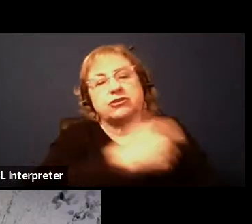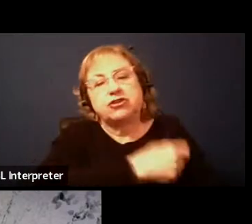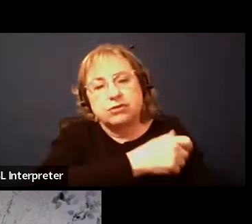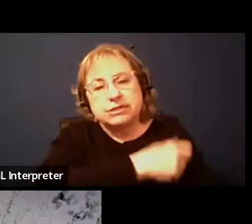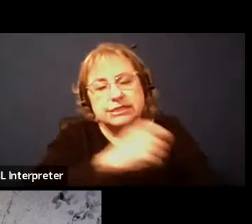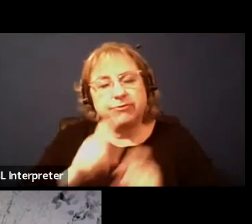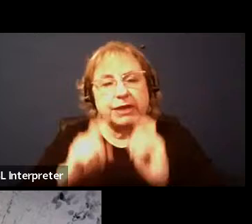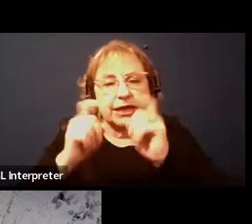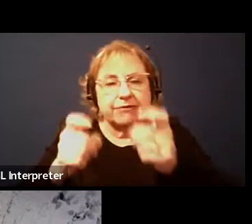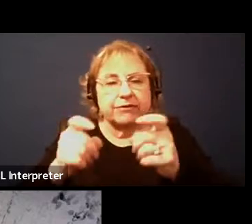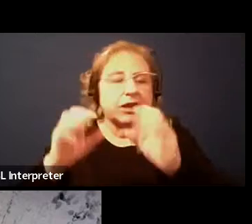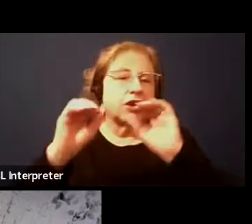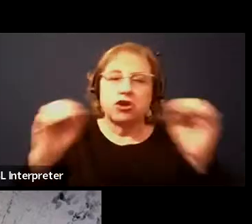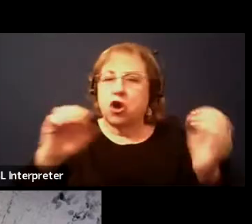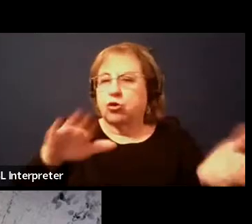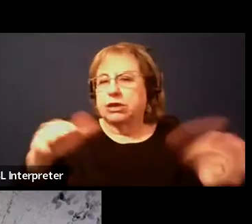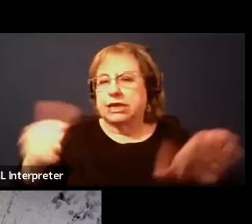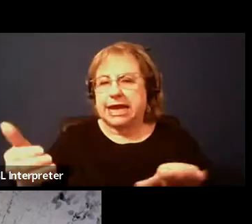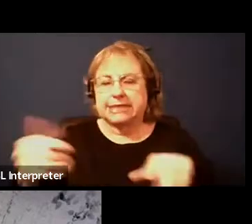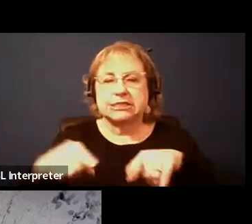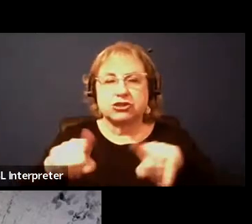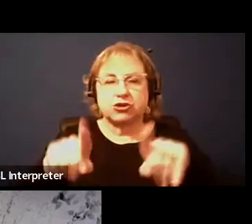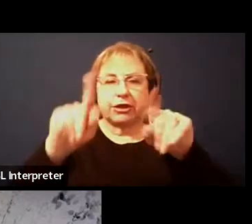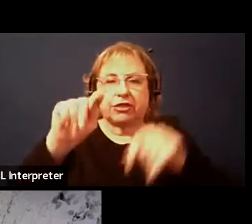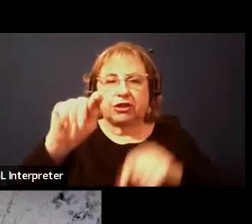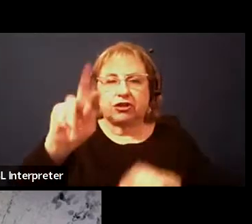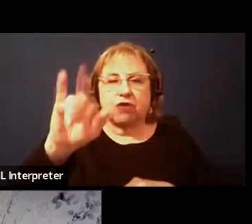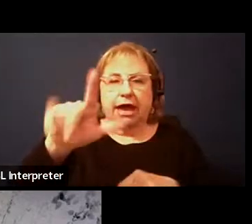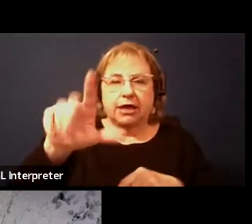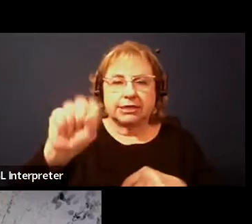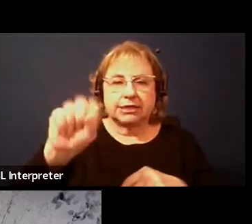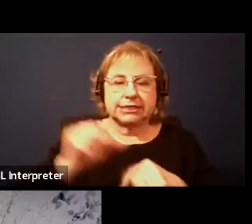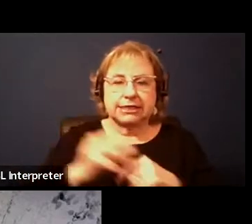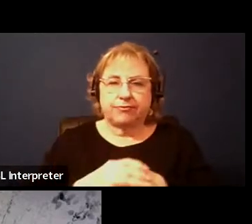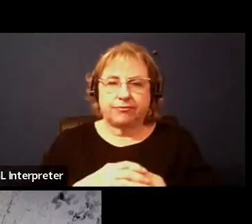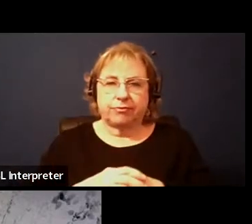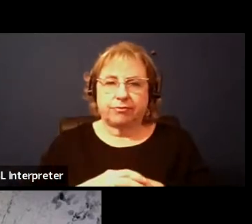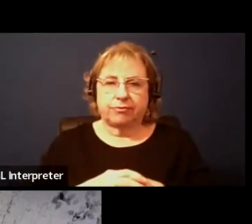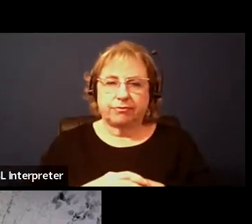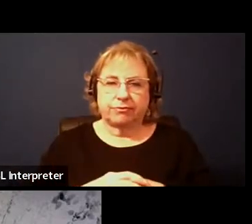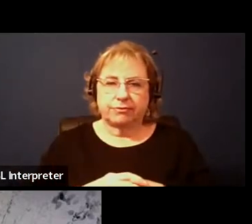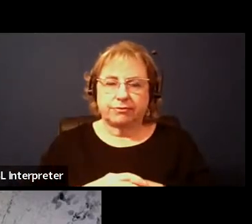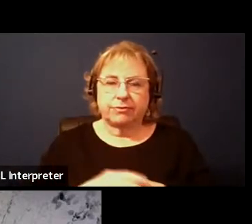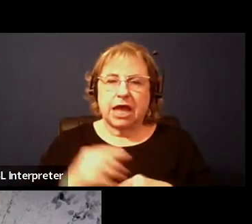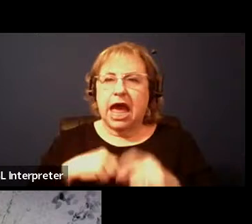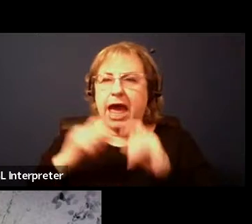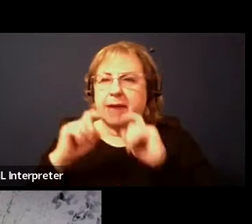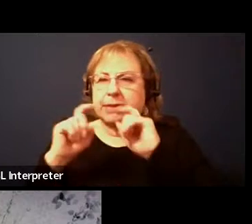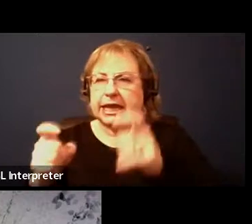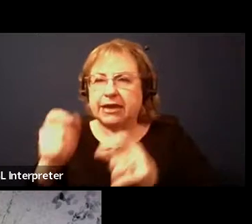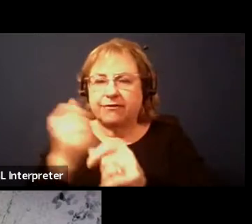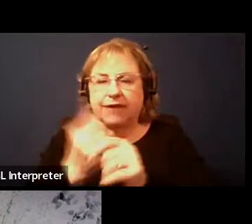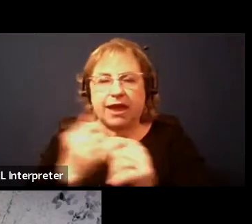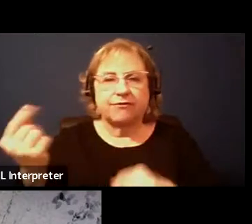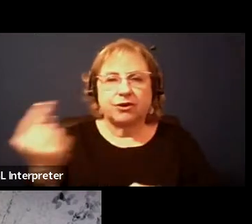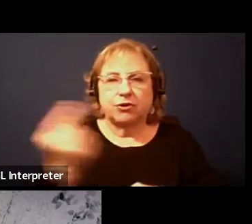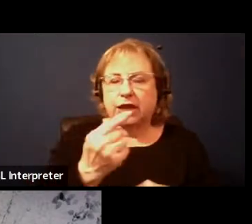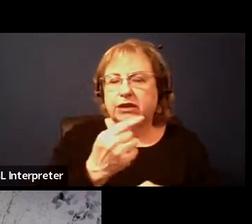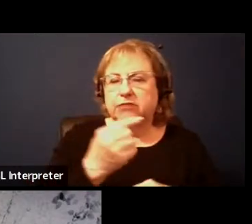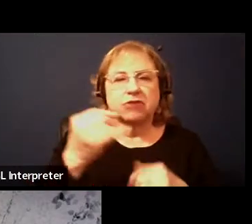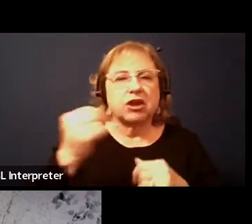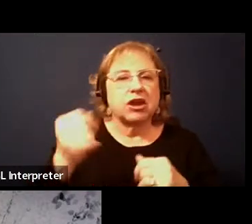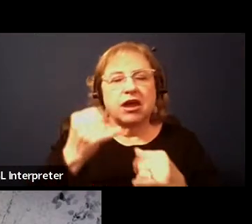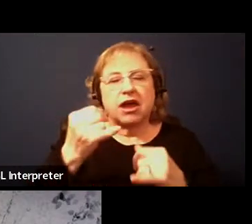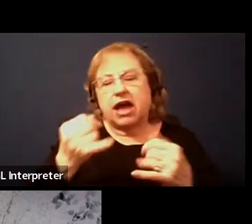trials. Thank you. I want to give everybody just a chance if you have any final thoughts